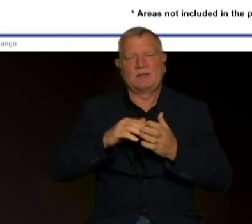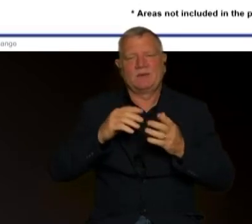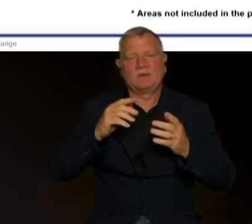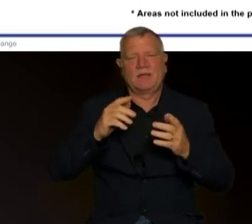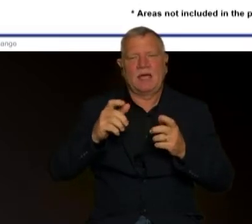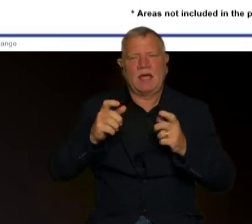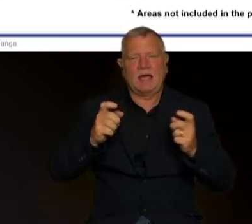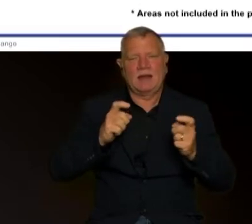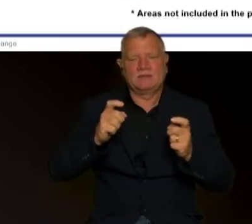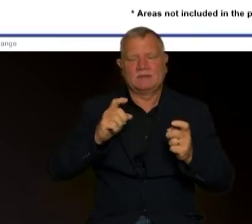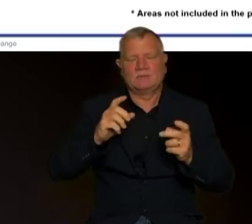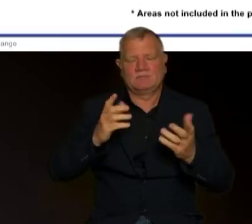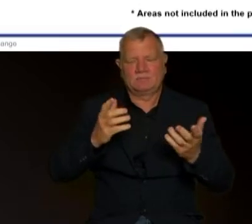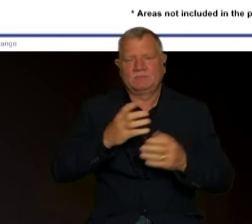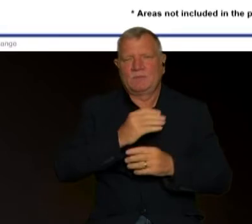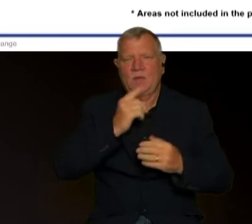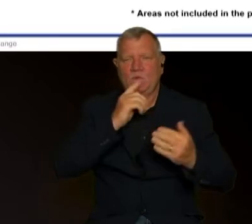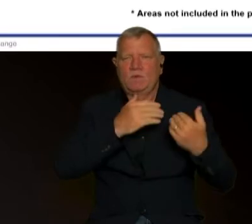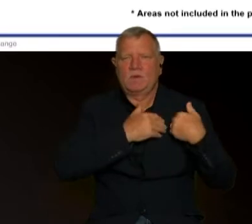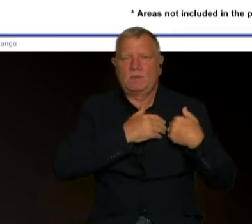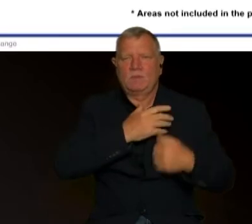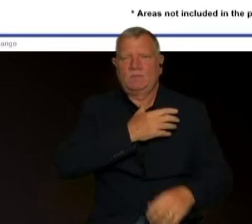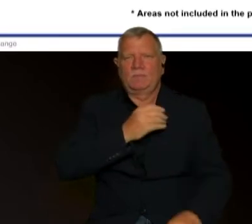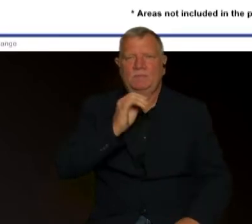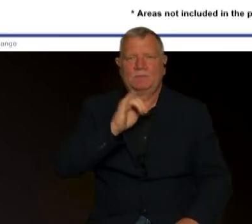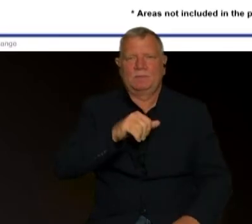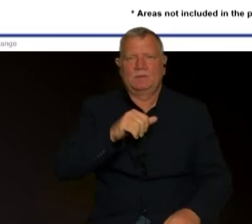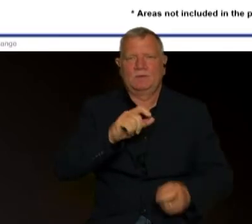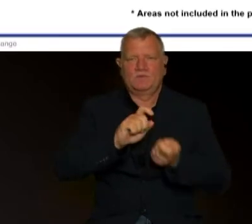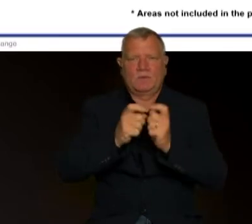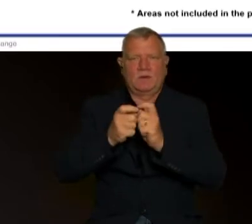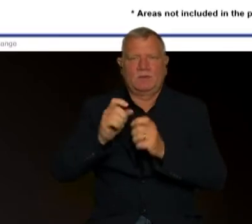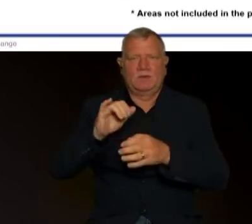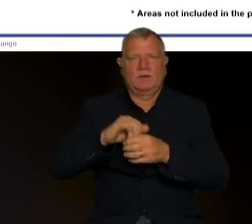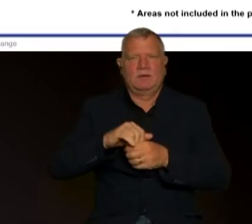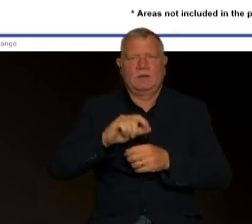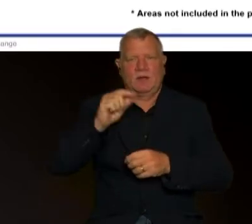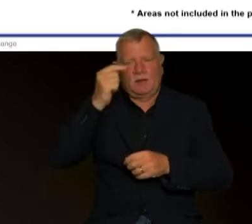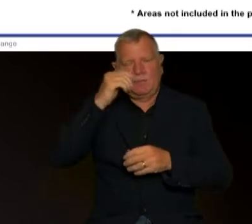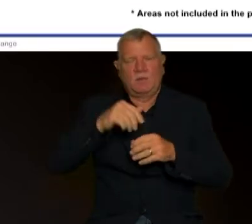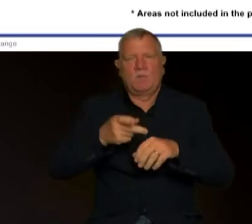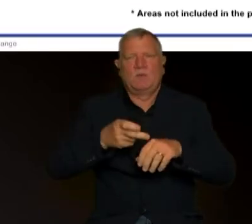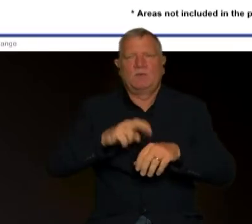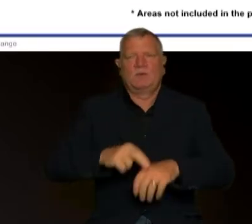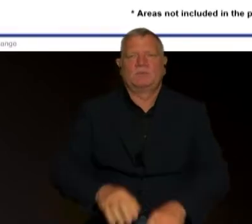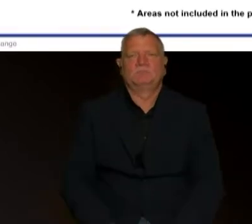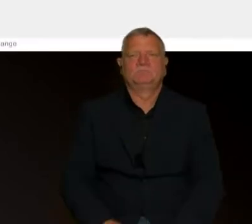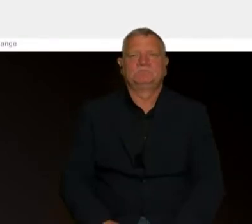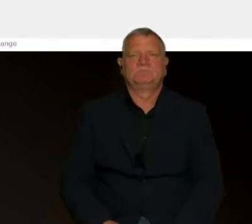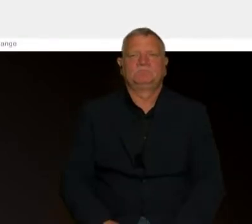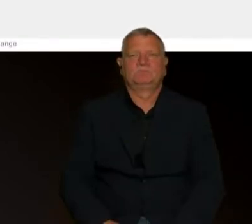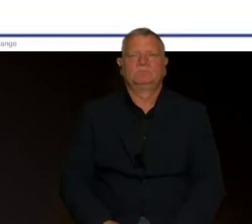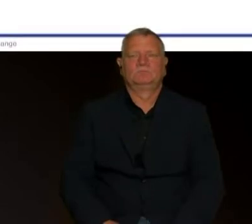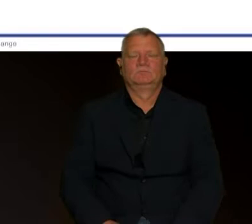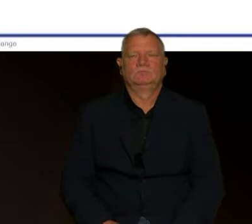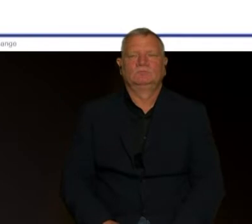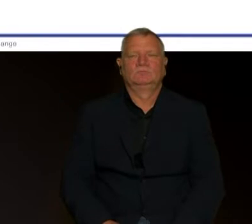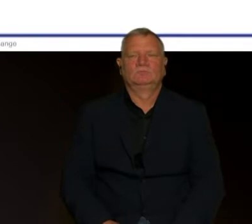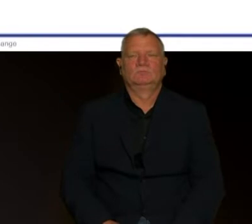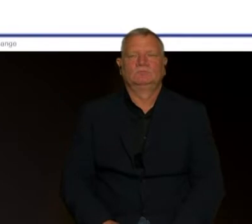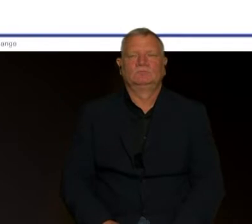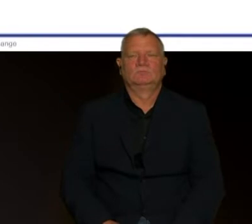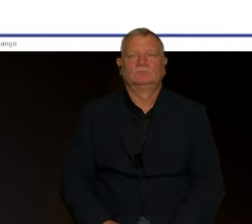public management office, as I mentioned, that will be responsible for the reorganization and restructuring of the government of Puerto Rico.